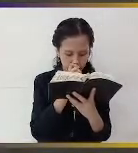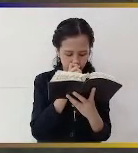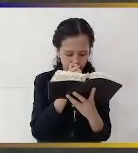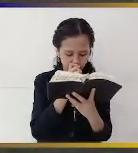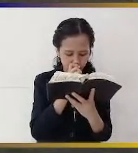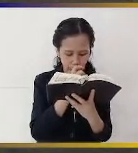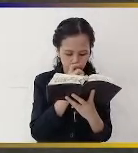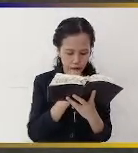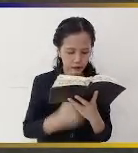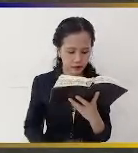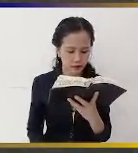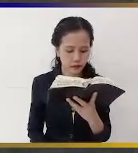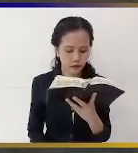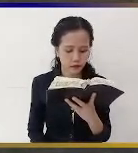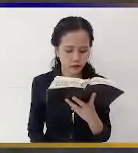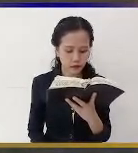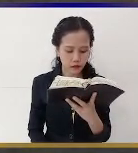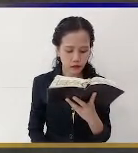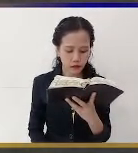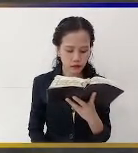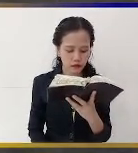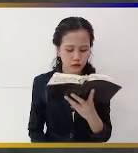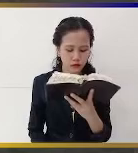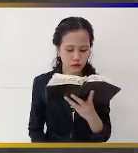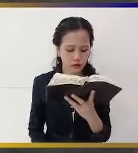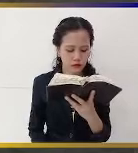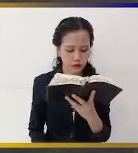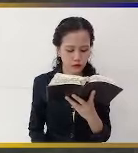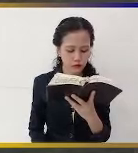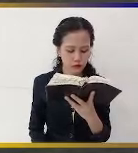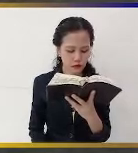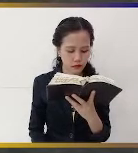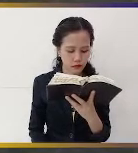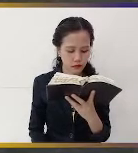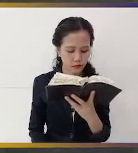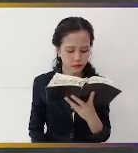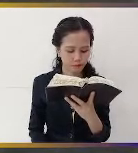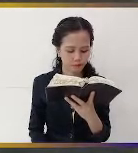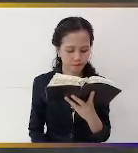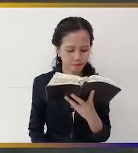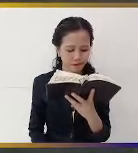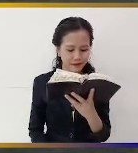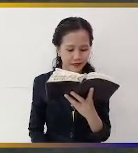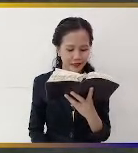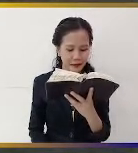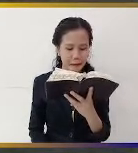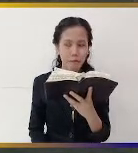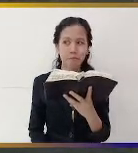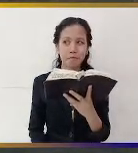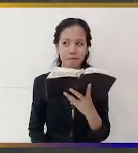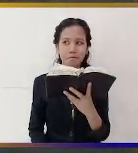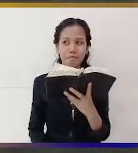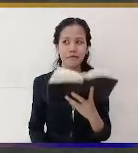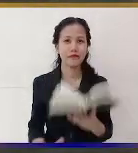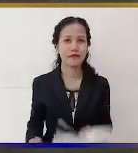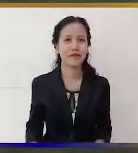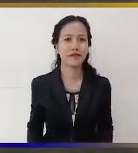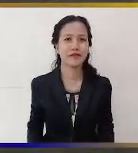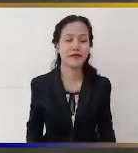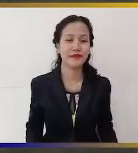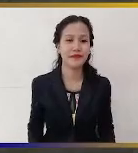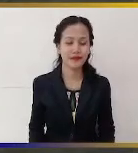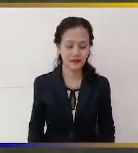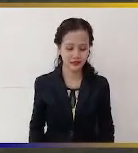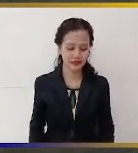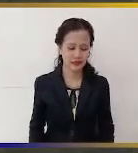thee before thee, neither after thee shall any arise like unto thee. Now notice what the Bible says here,